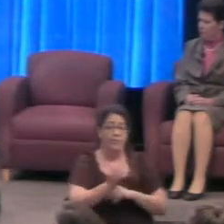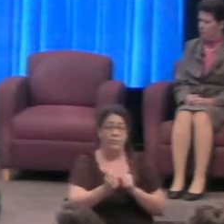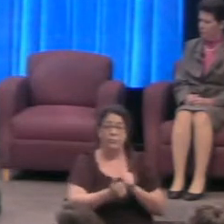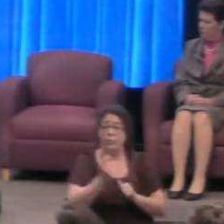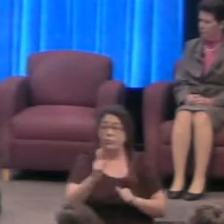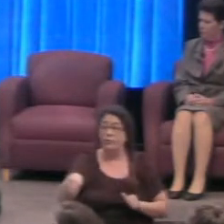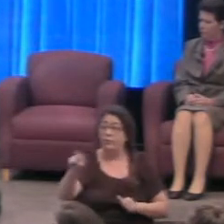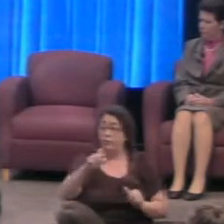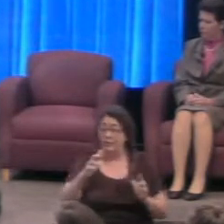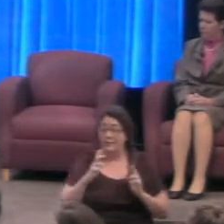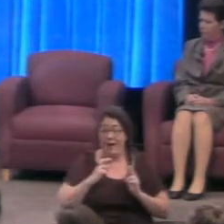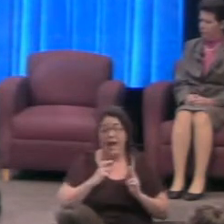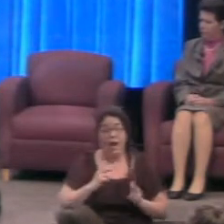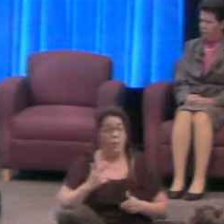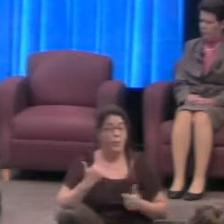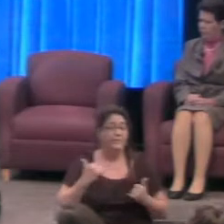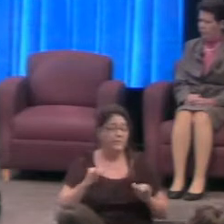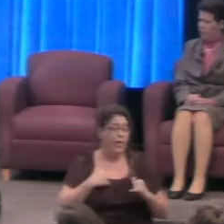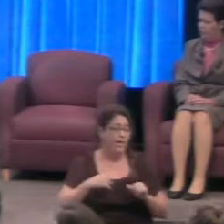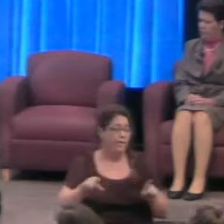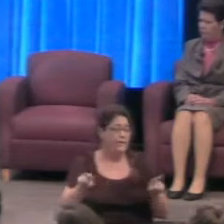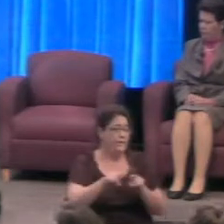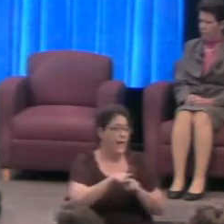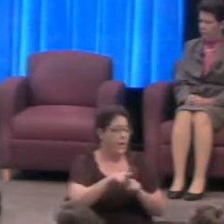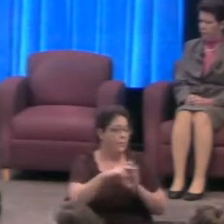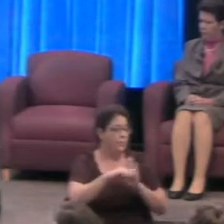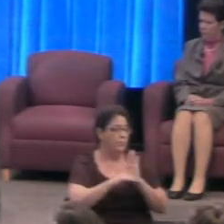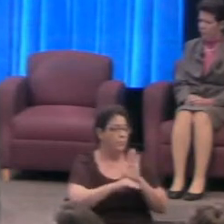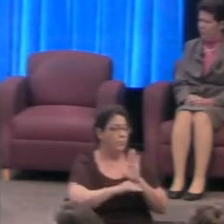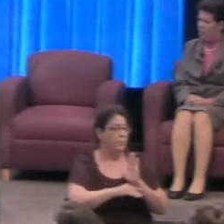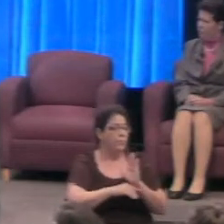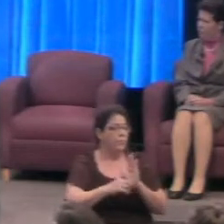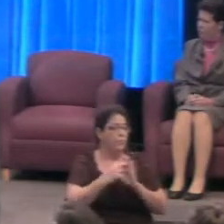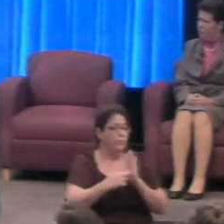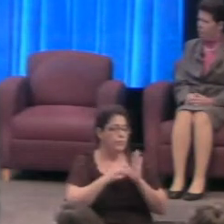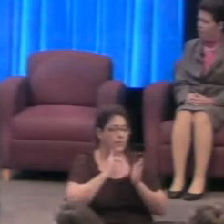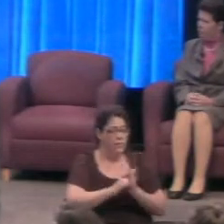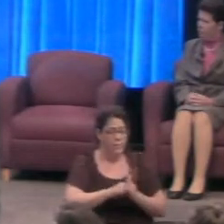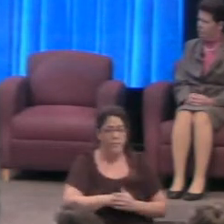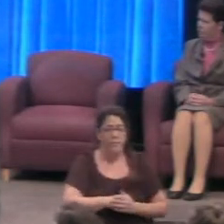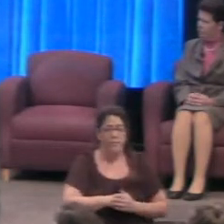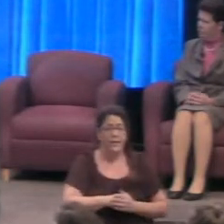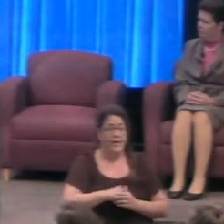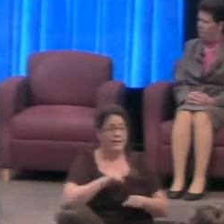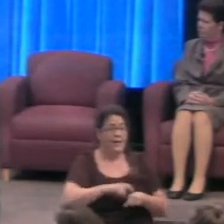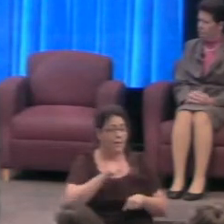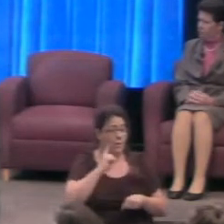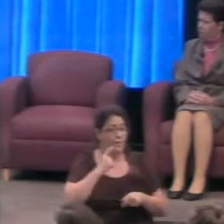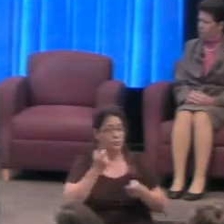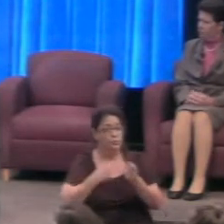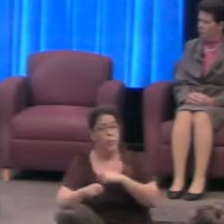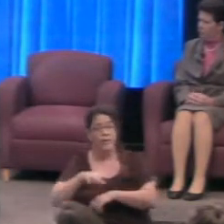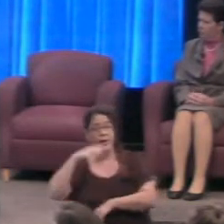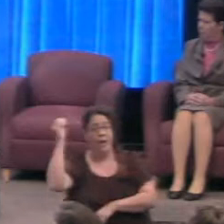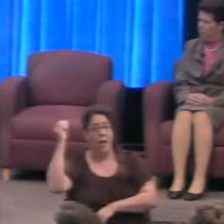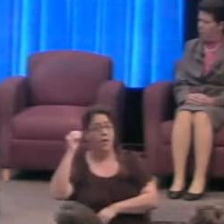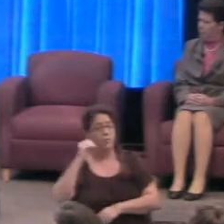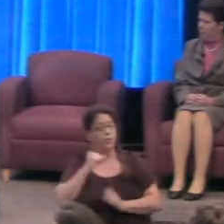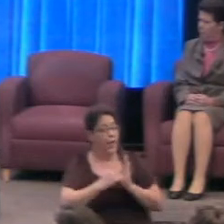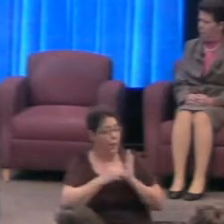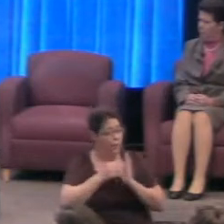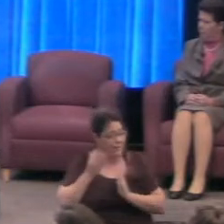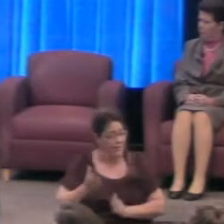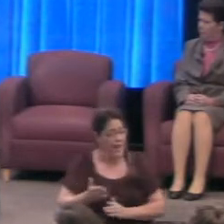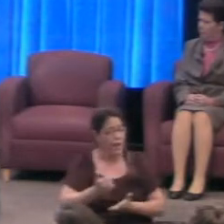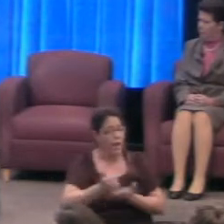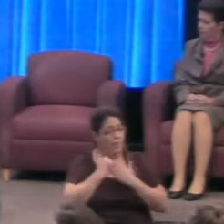retire. When it was time for me to rotate, Janet was there, and back then Janet helped me